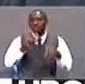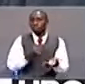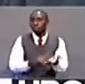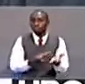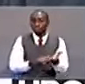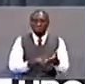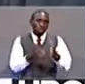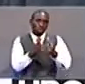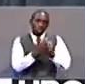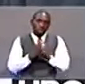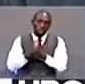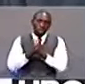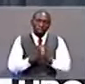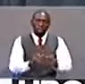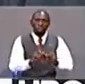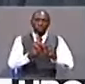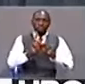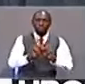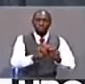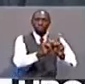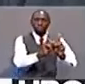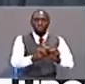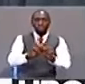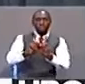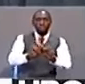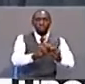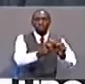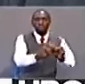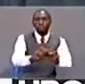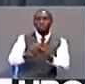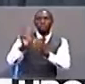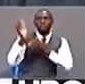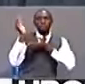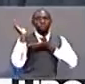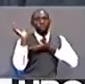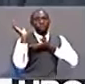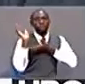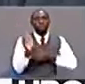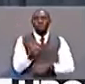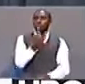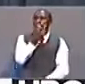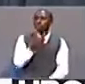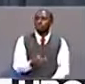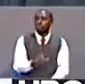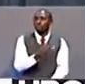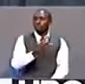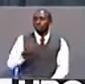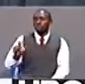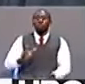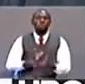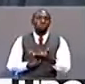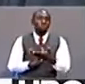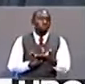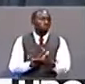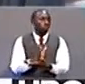moving in the way of the cross. So really, he demonstrated unity and ecumenism.